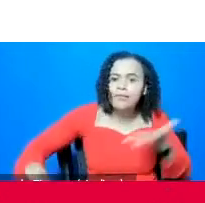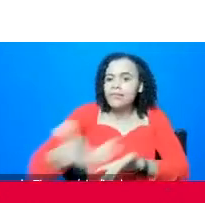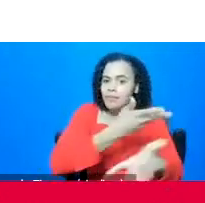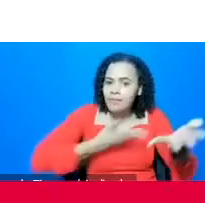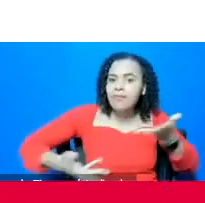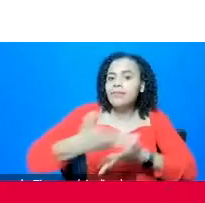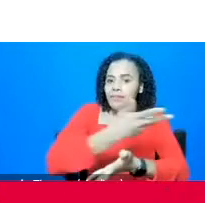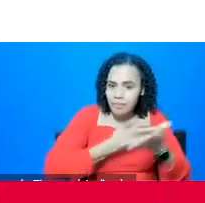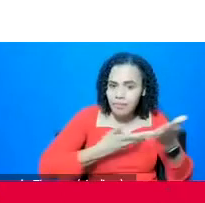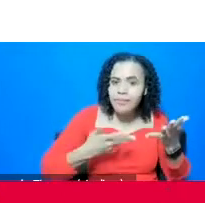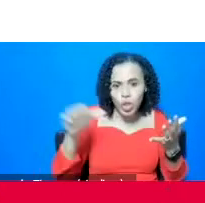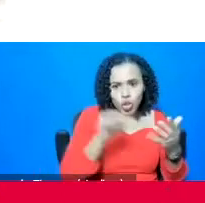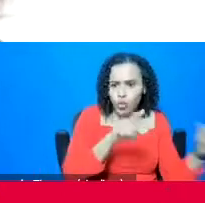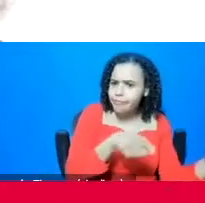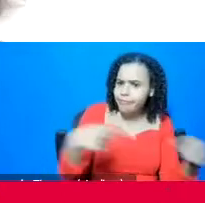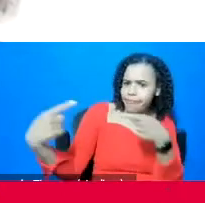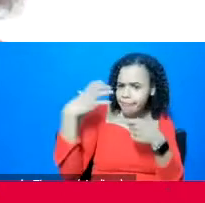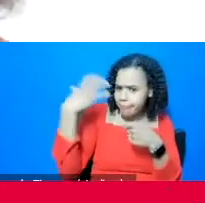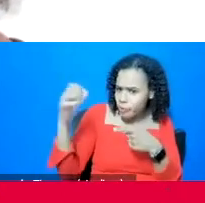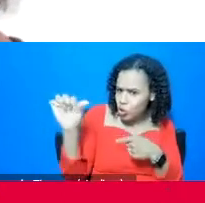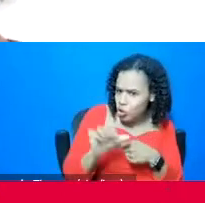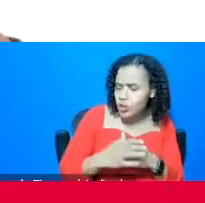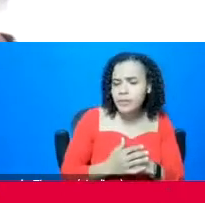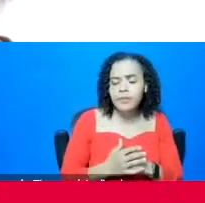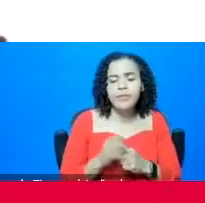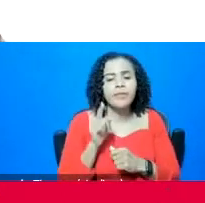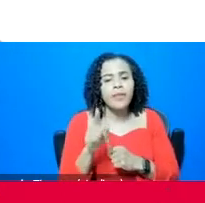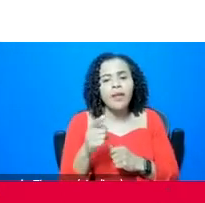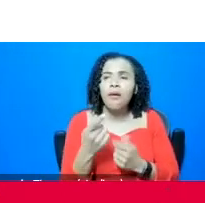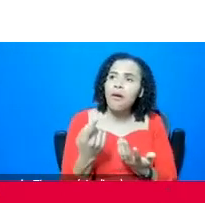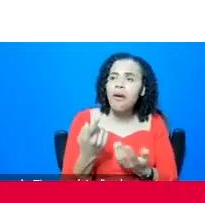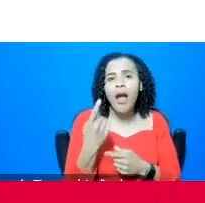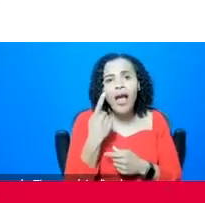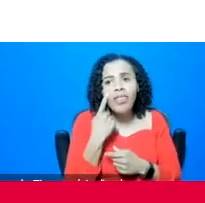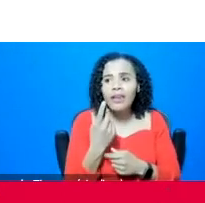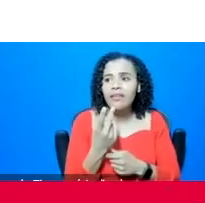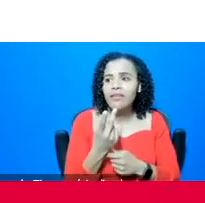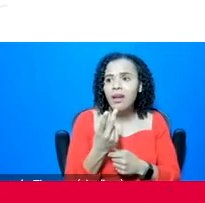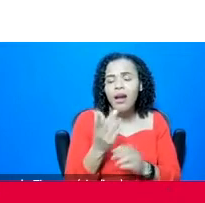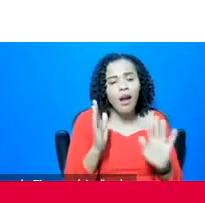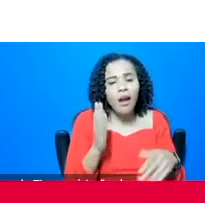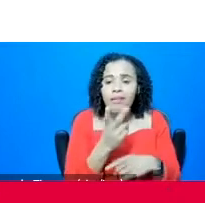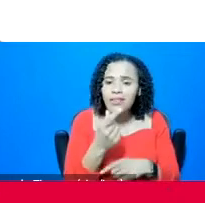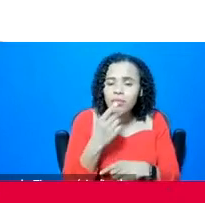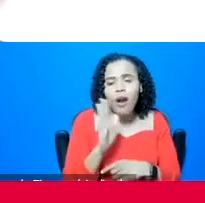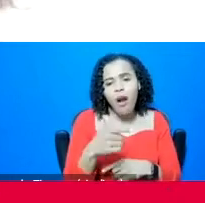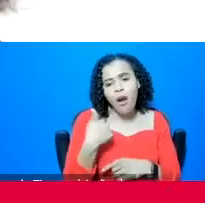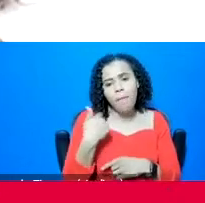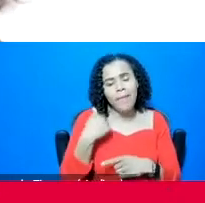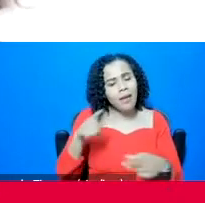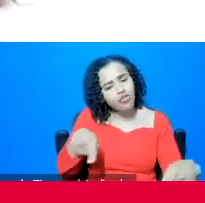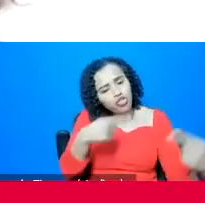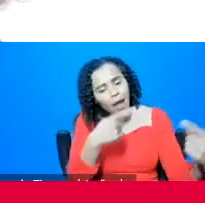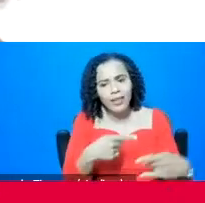that being said, because I know a lot of people are going to be, well, the thing is, sometimes when you come with your arguments, you're then told that you're being a